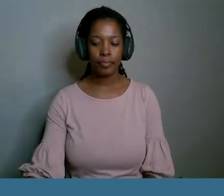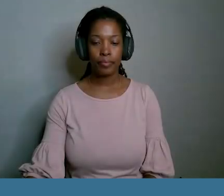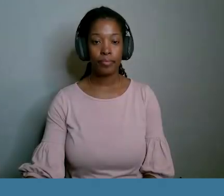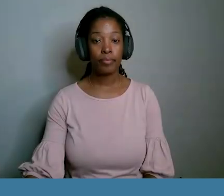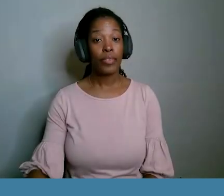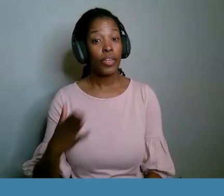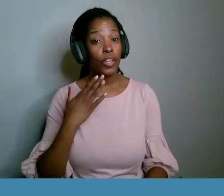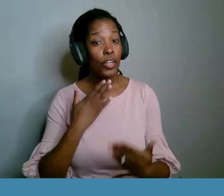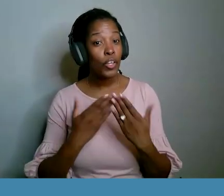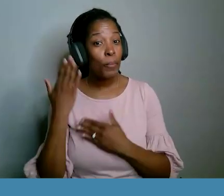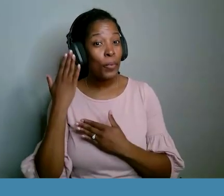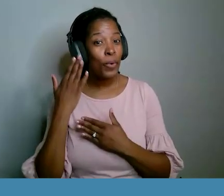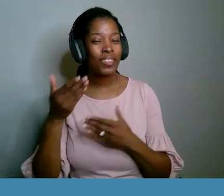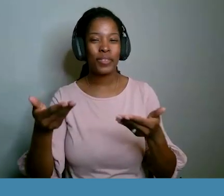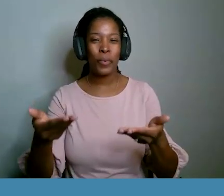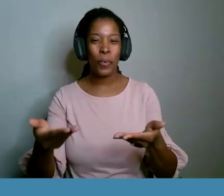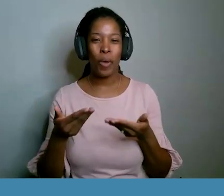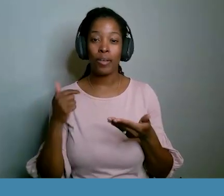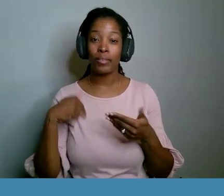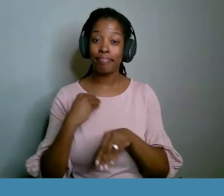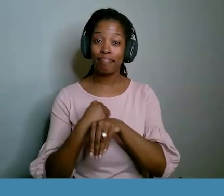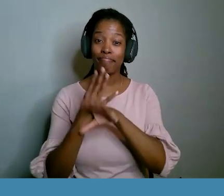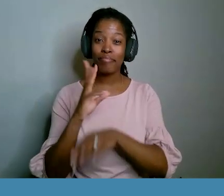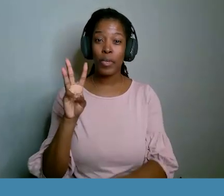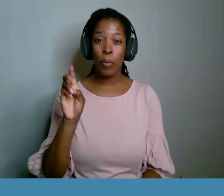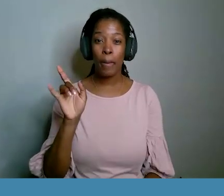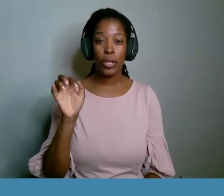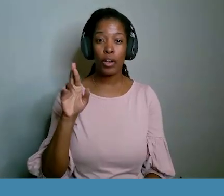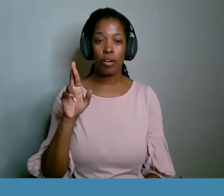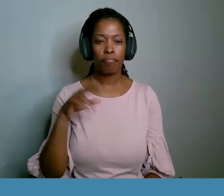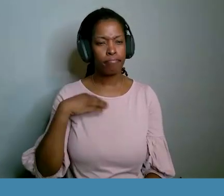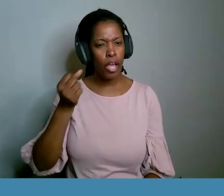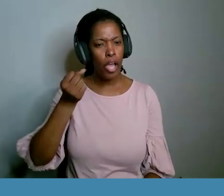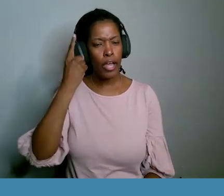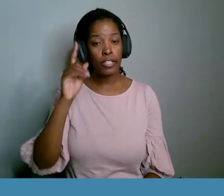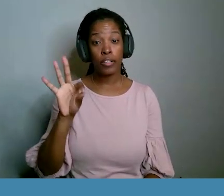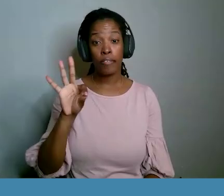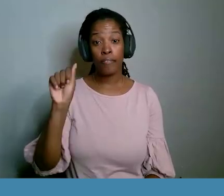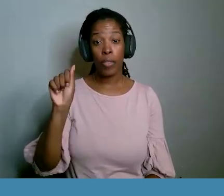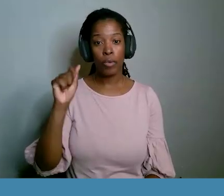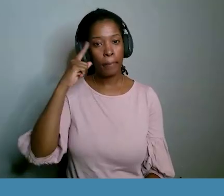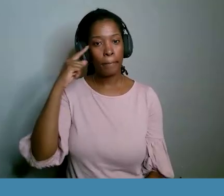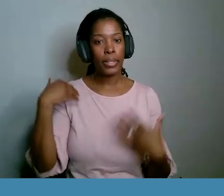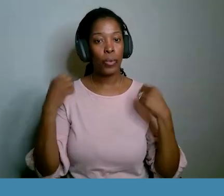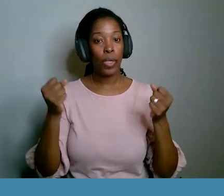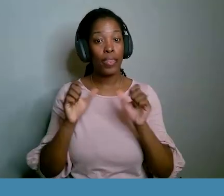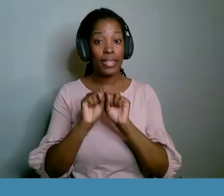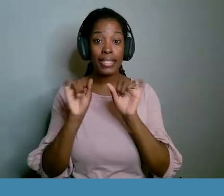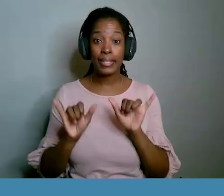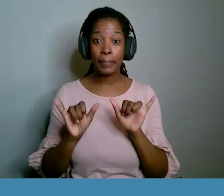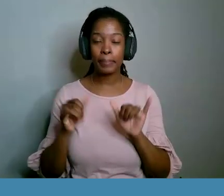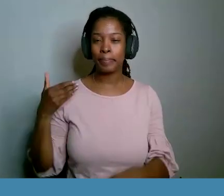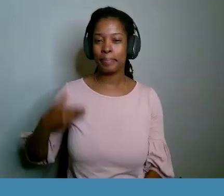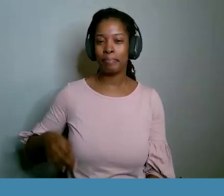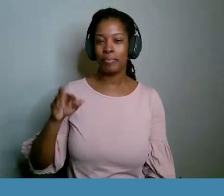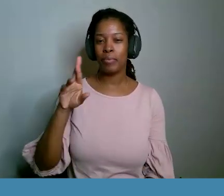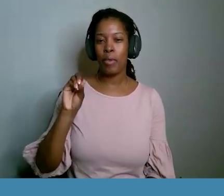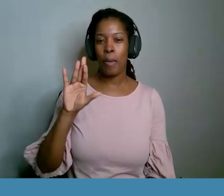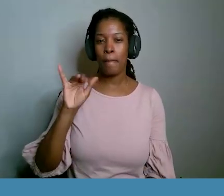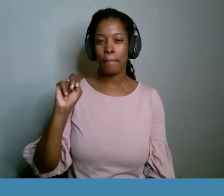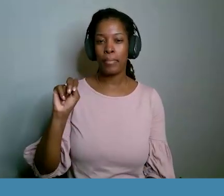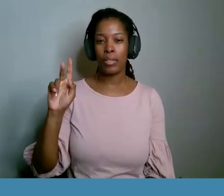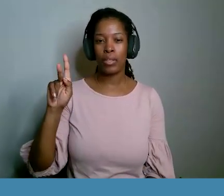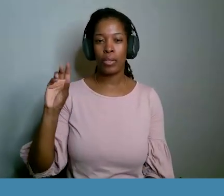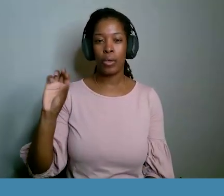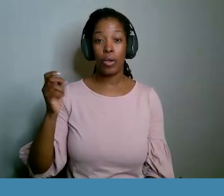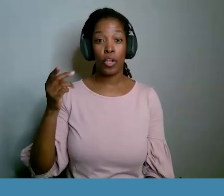Good morning and welcome to our webinar, Understanding Florida's Mental Health System. My name is Robin Coker. I'm the